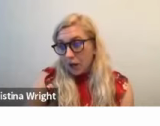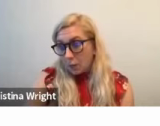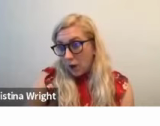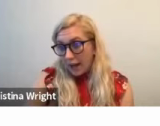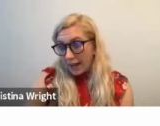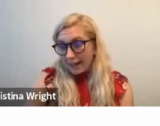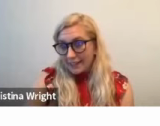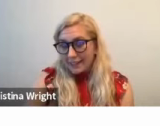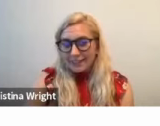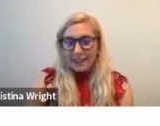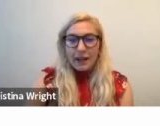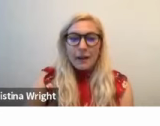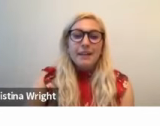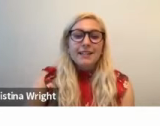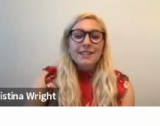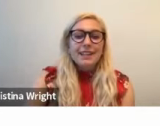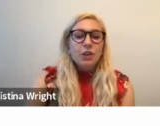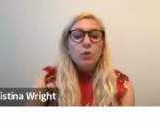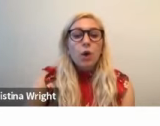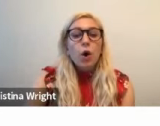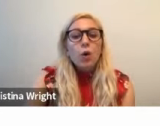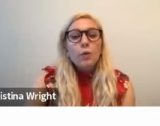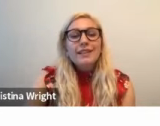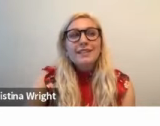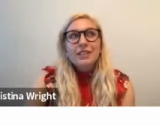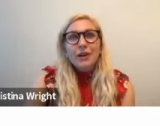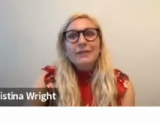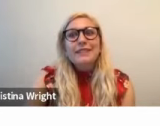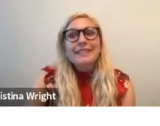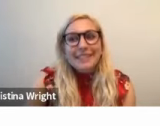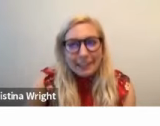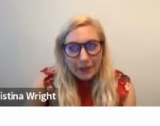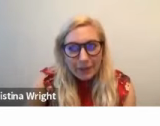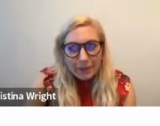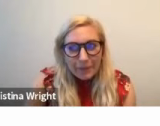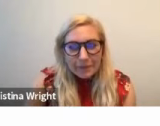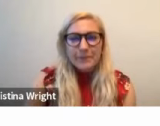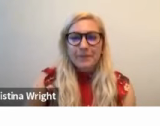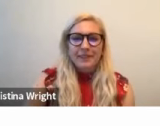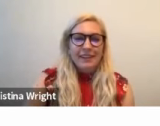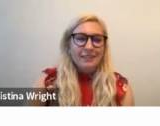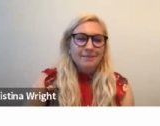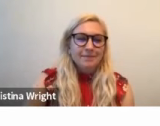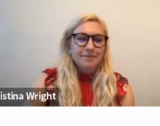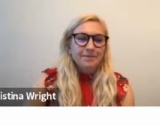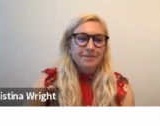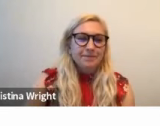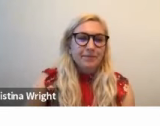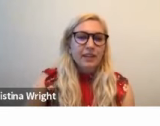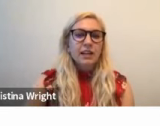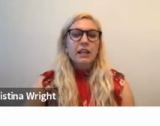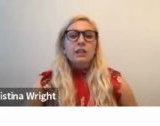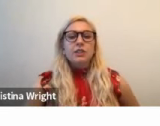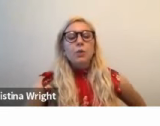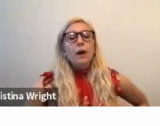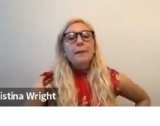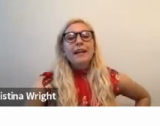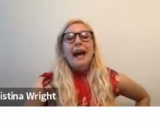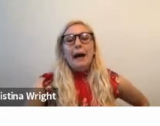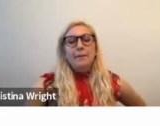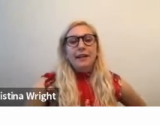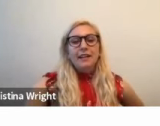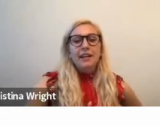values on the y-axis because they don't always start with zero. So